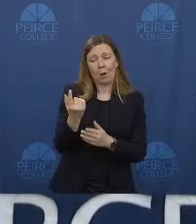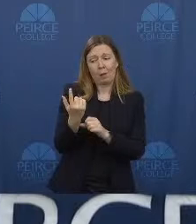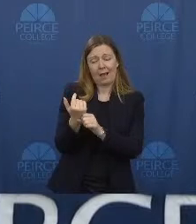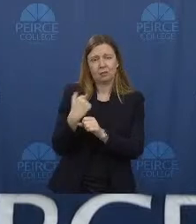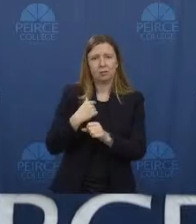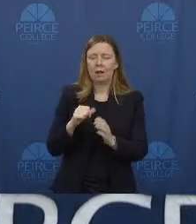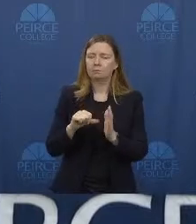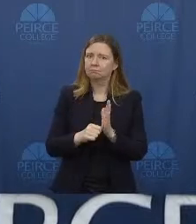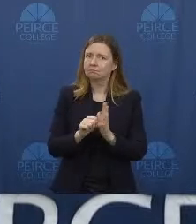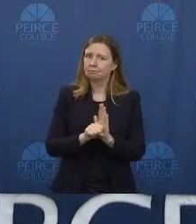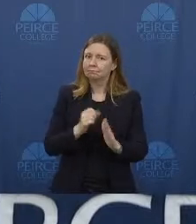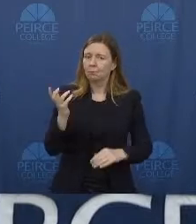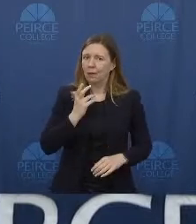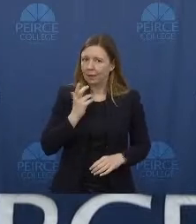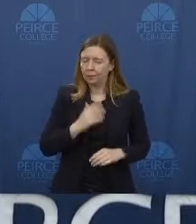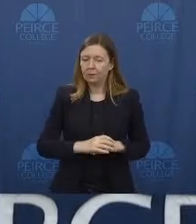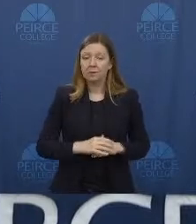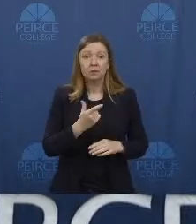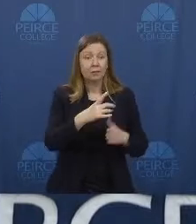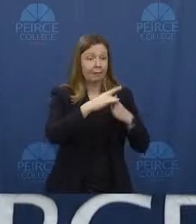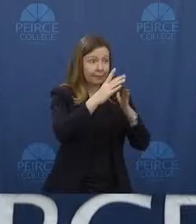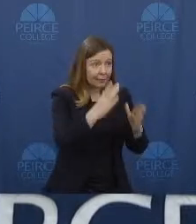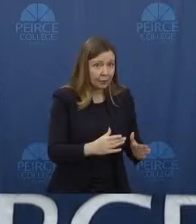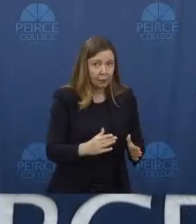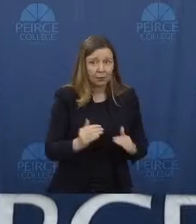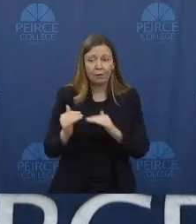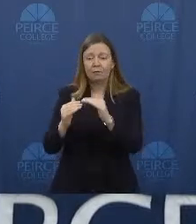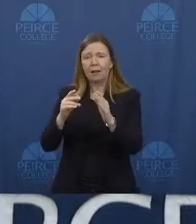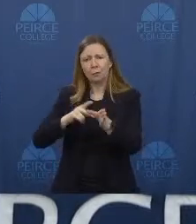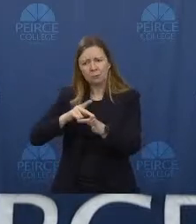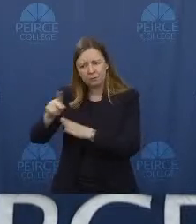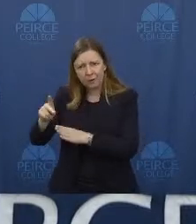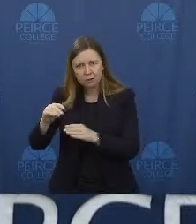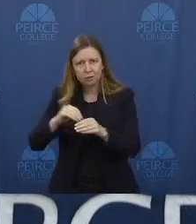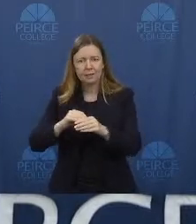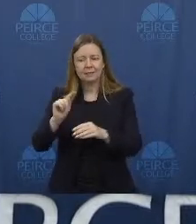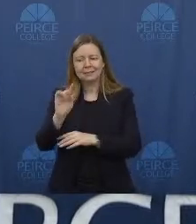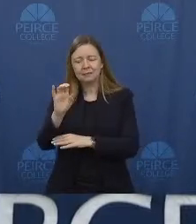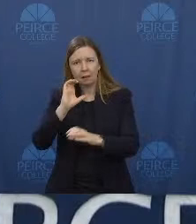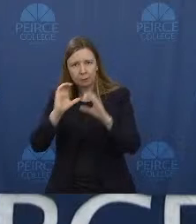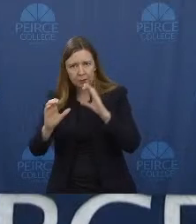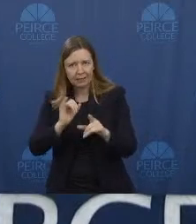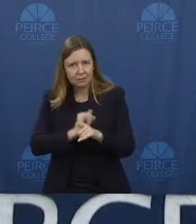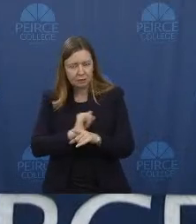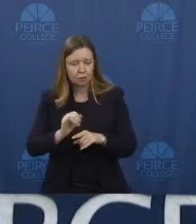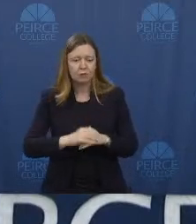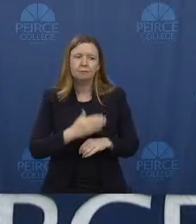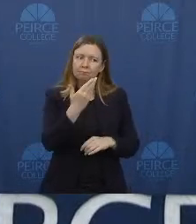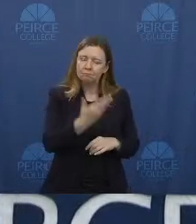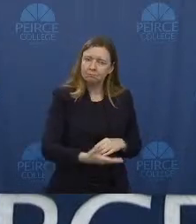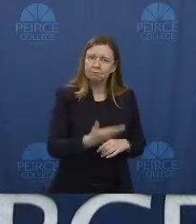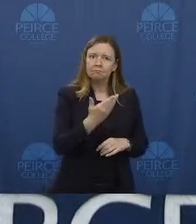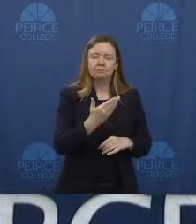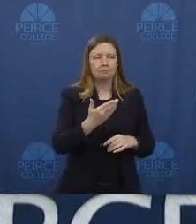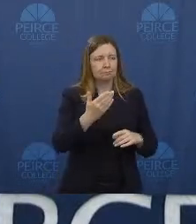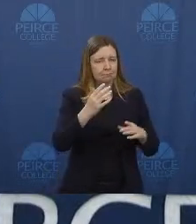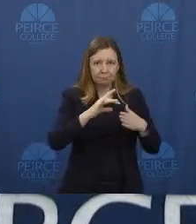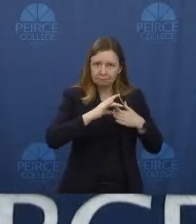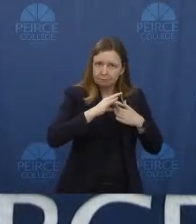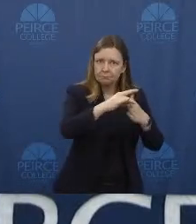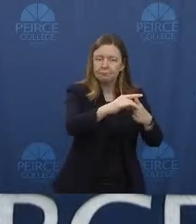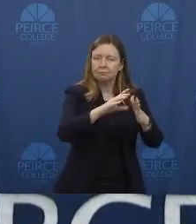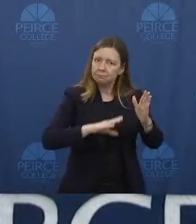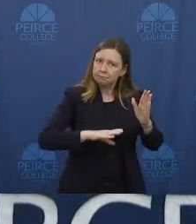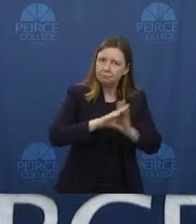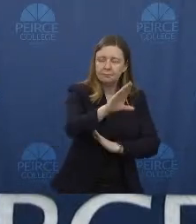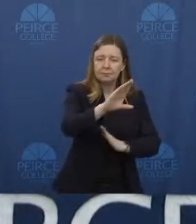with her as a leader, as a fellow professional in the telecommunication industry, and as a trailblazer,